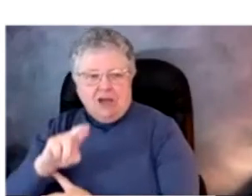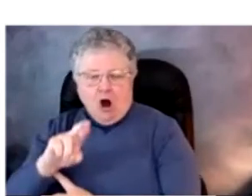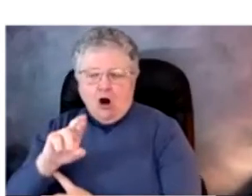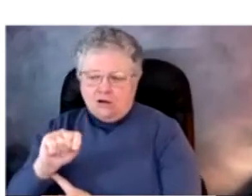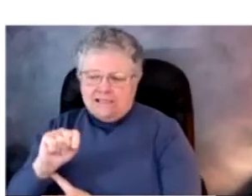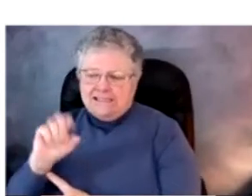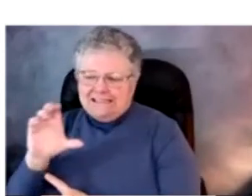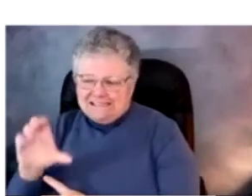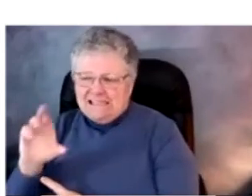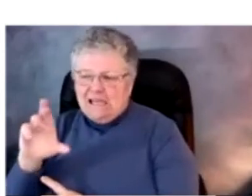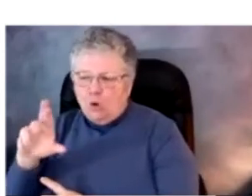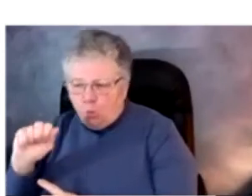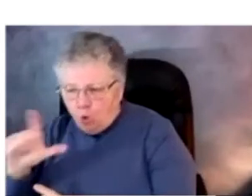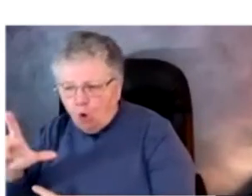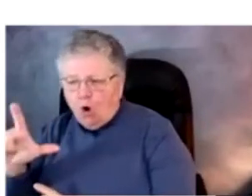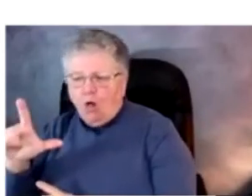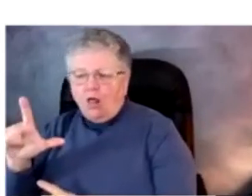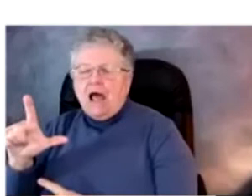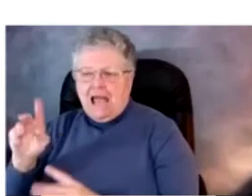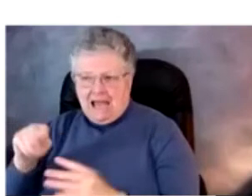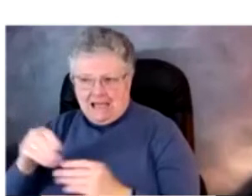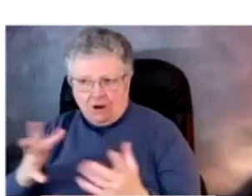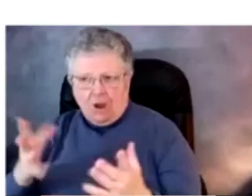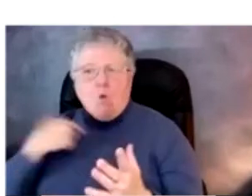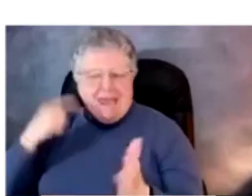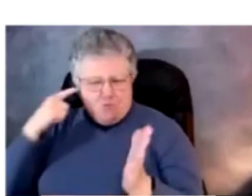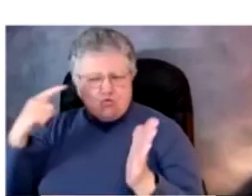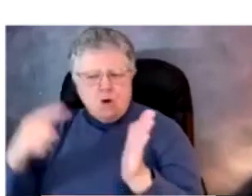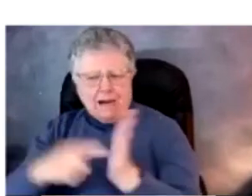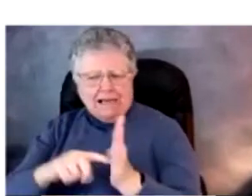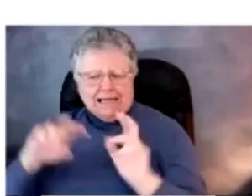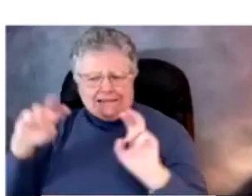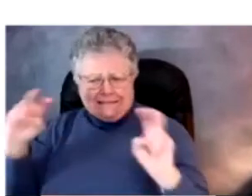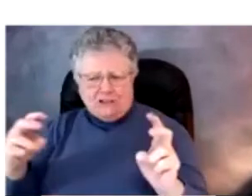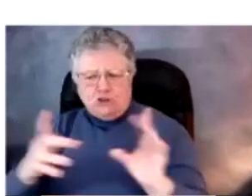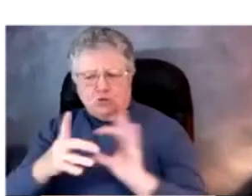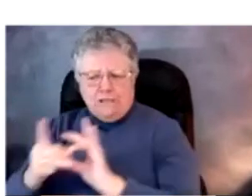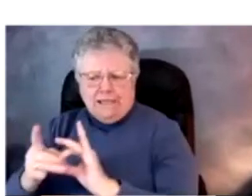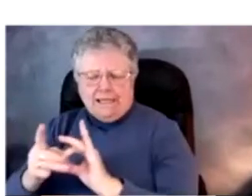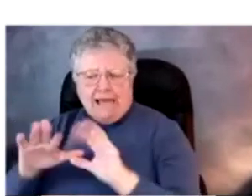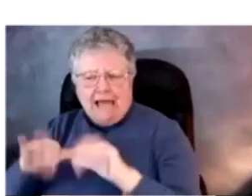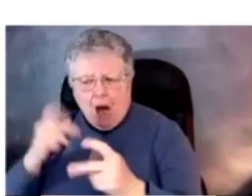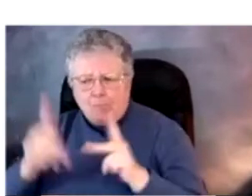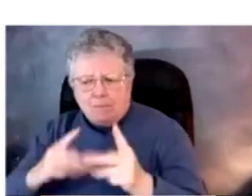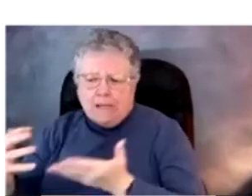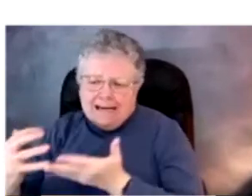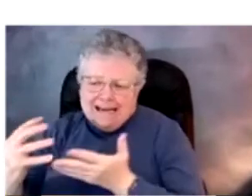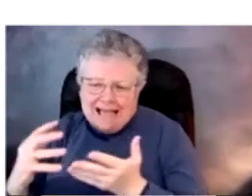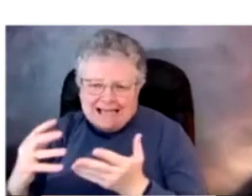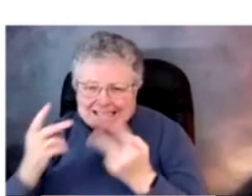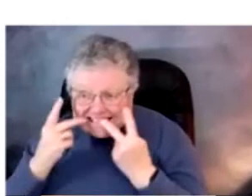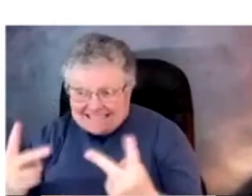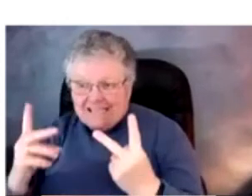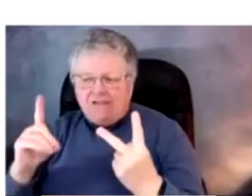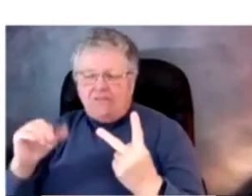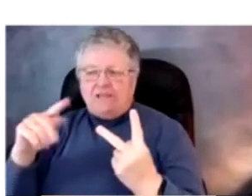because we recognize just that data access has been challenging for folks. And for a long